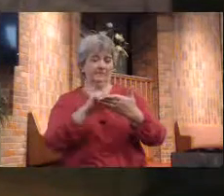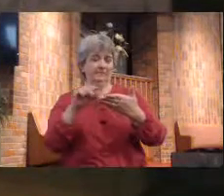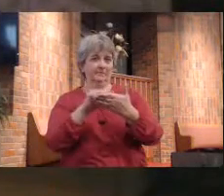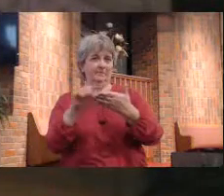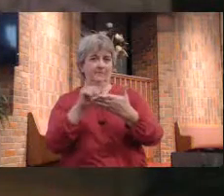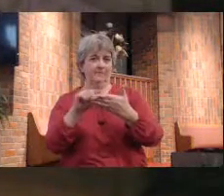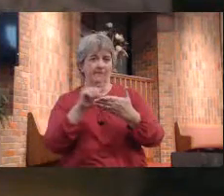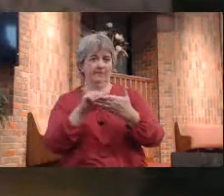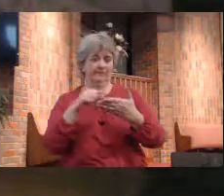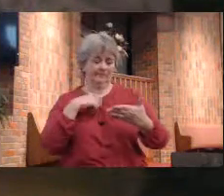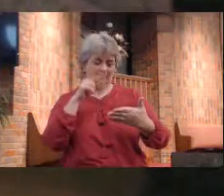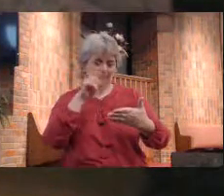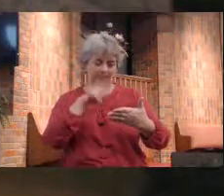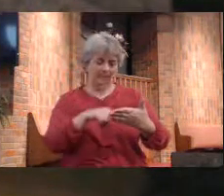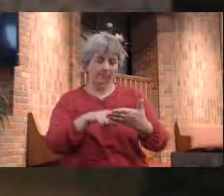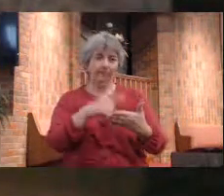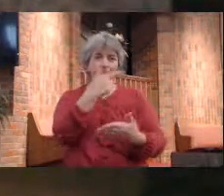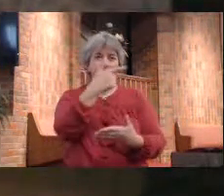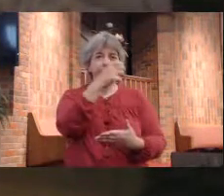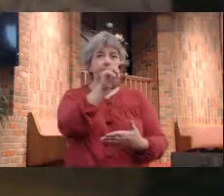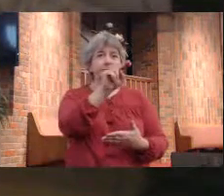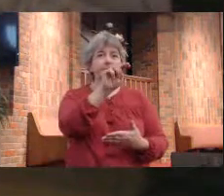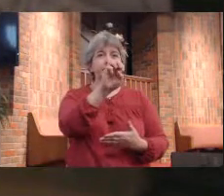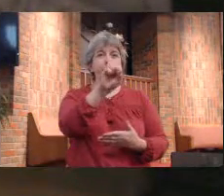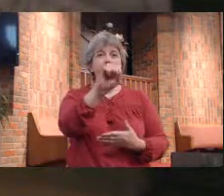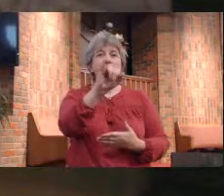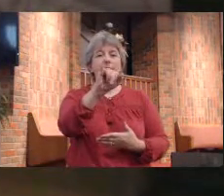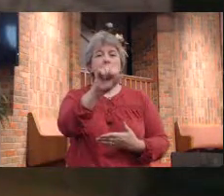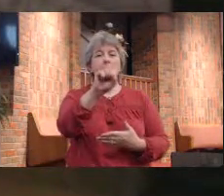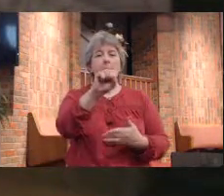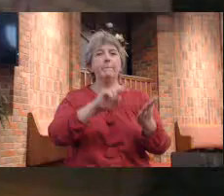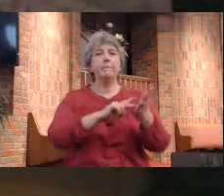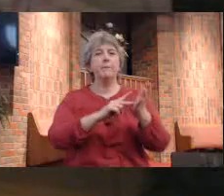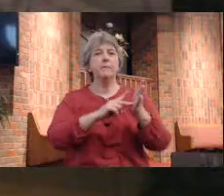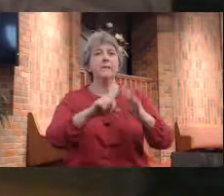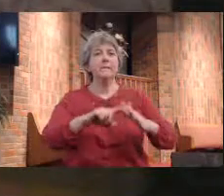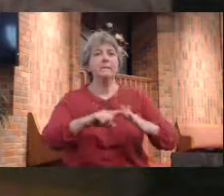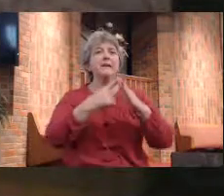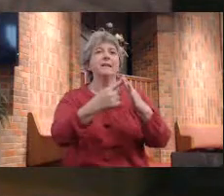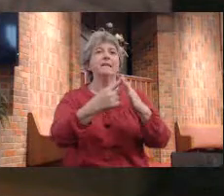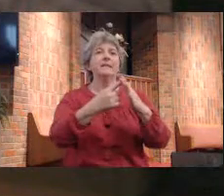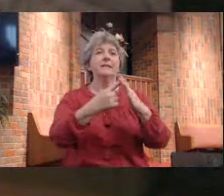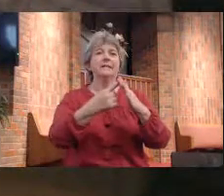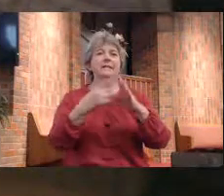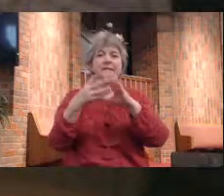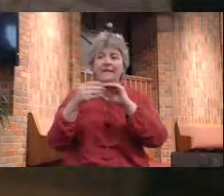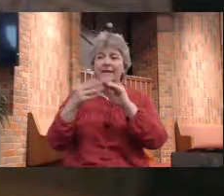The book of Genesis is the book of beginnings. It tells us about where things came from.